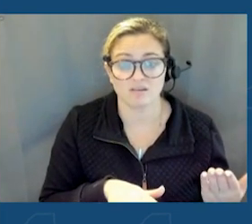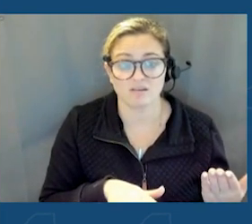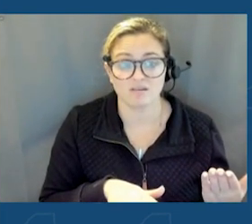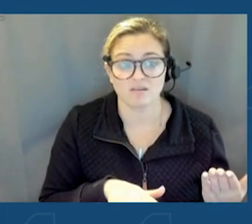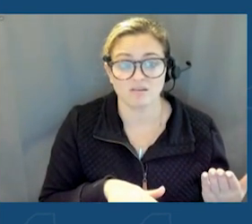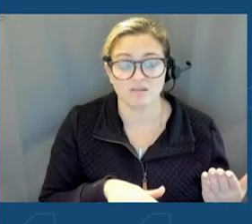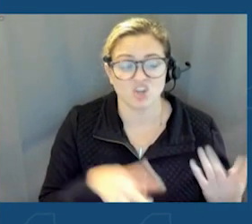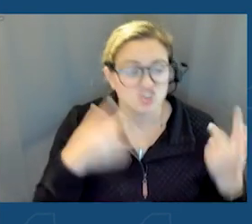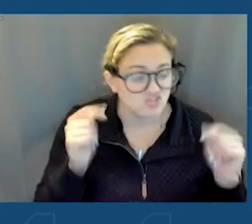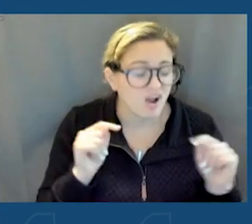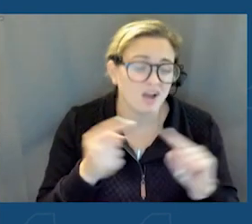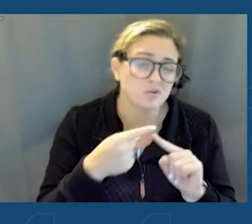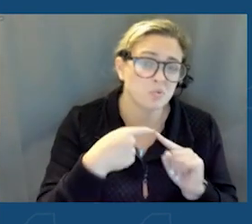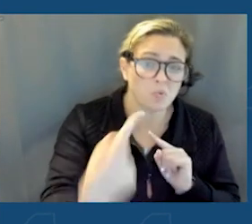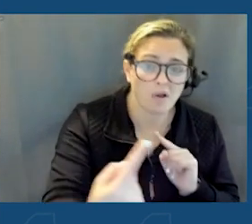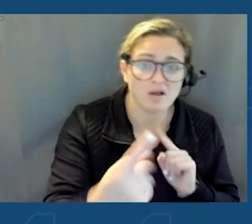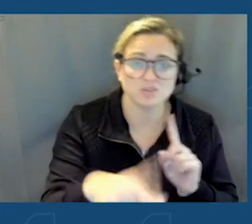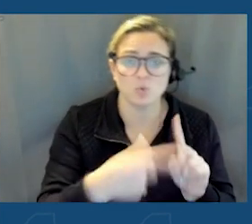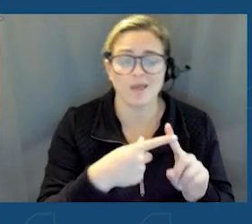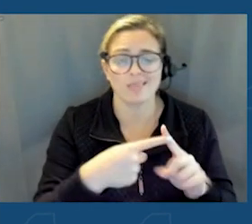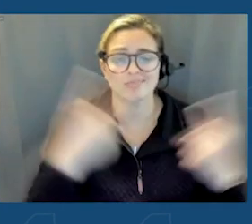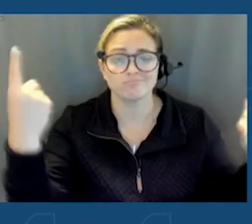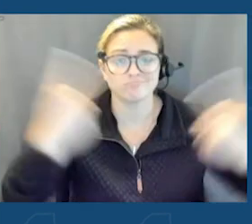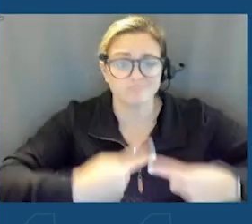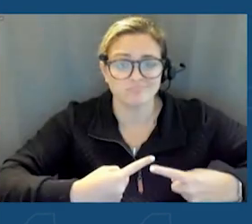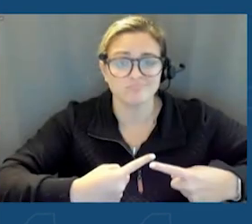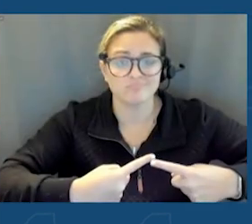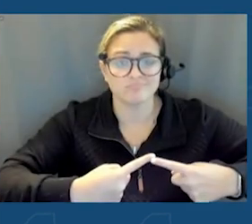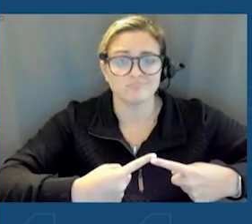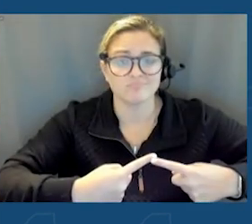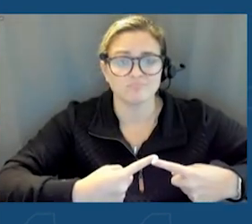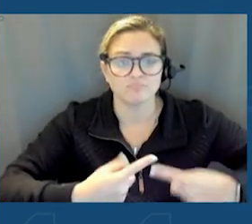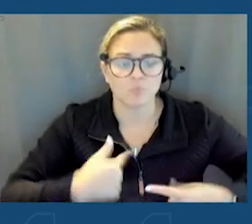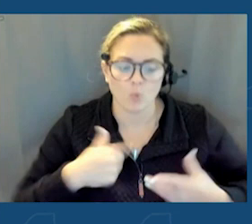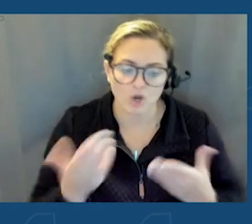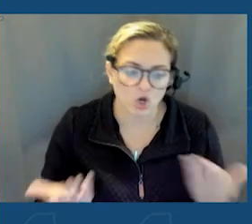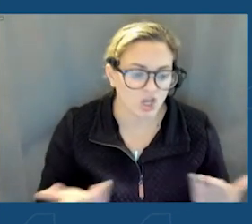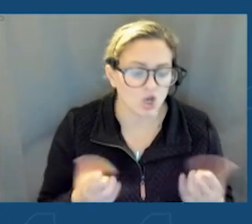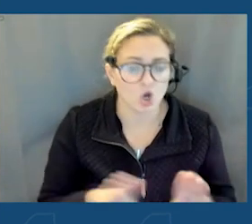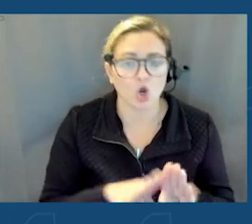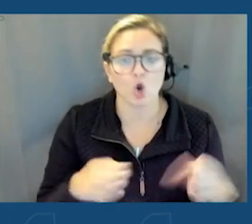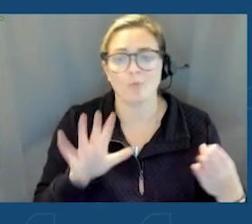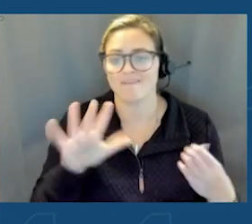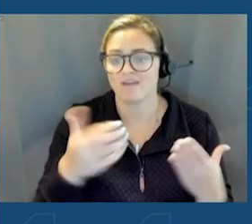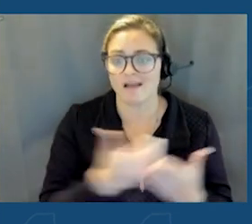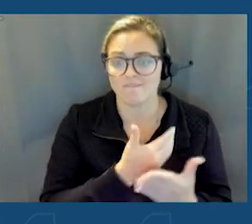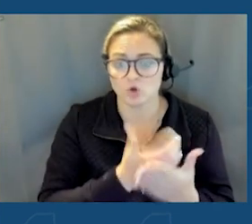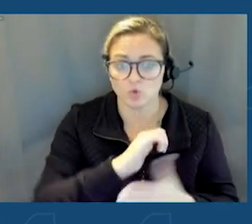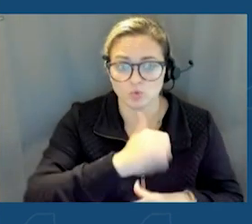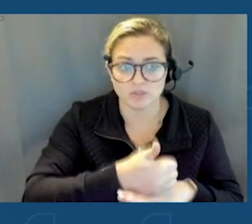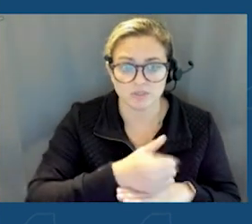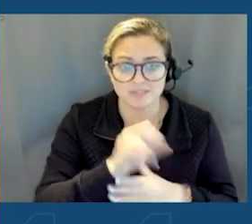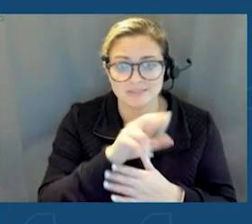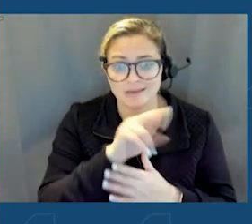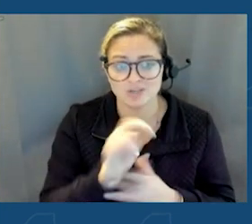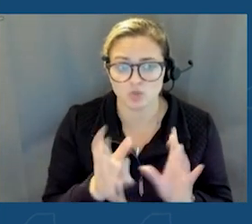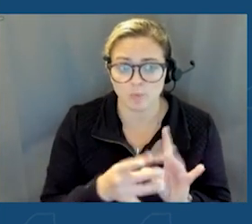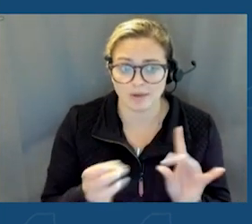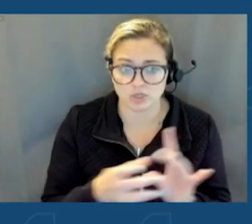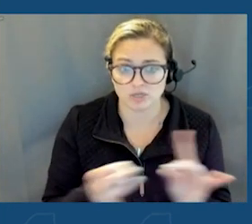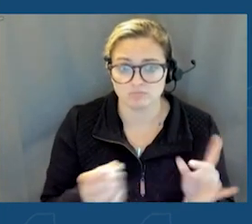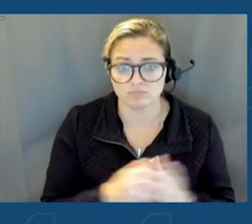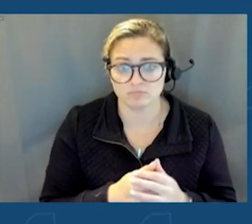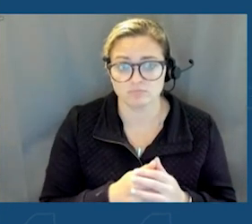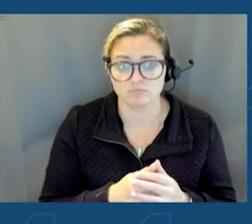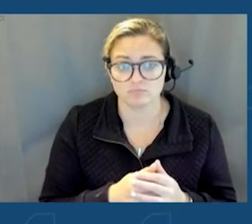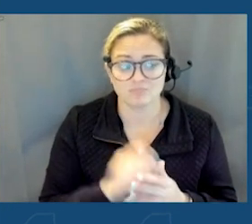recklessly trying to cross when the gates were down. Here we are, opening the 5 new stations the governor mentioned,